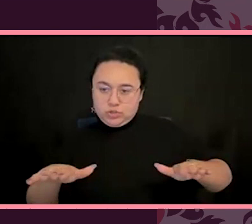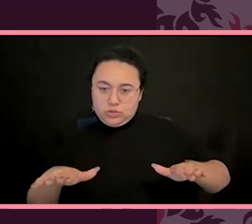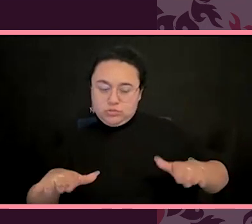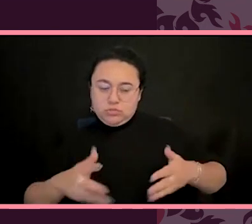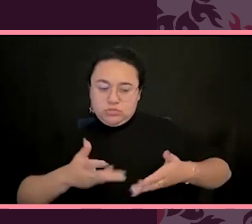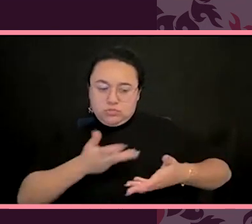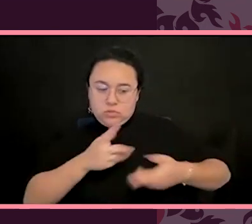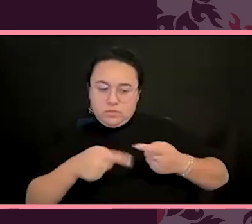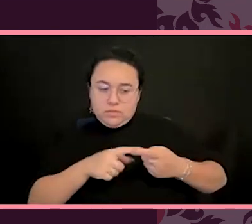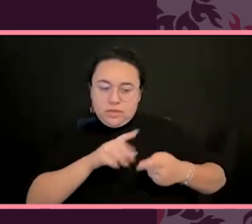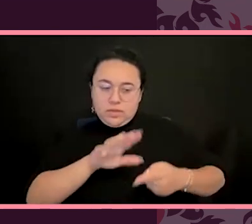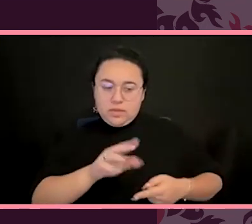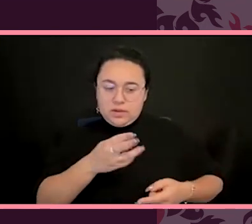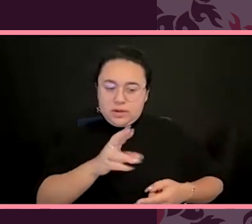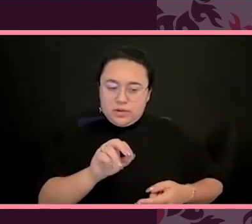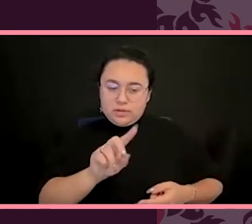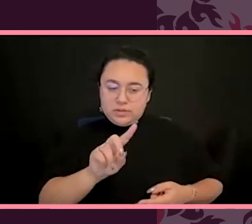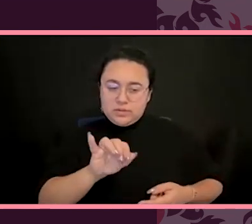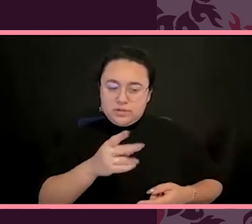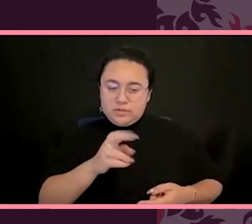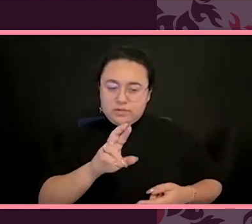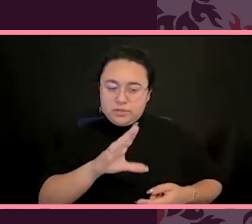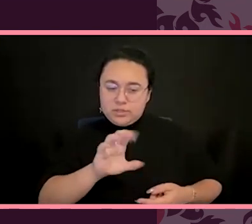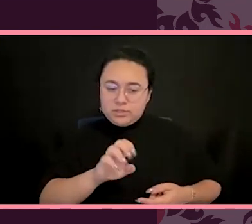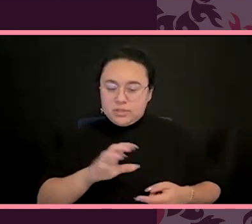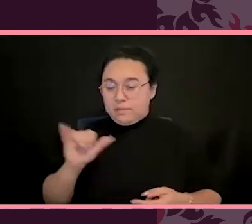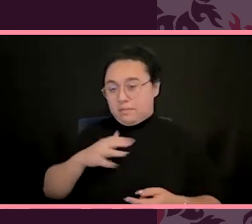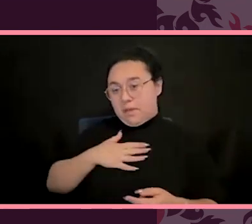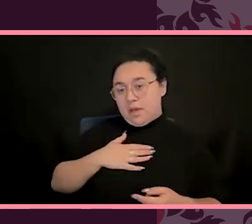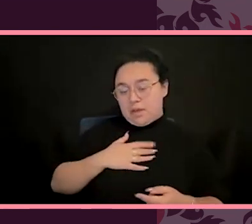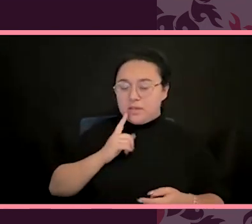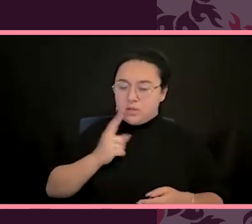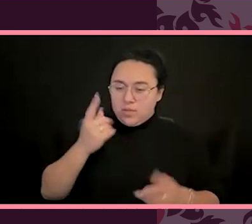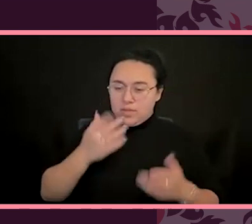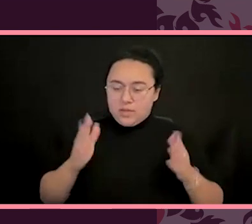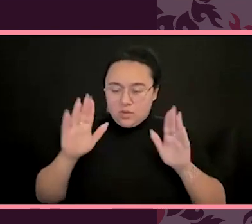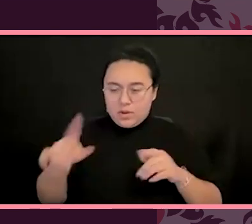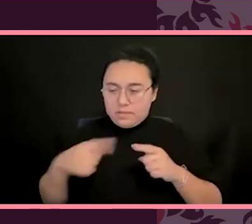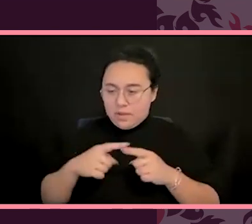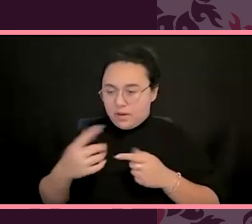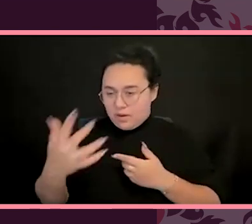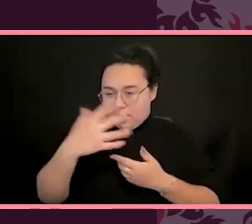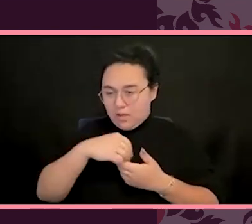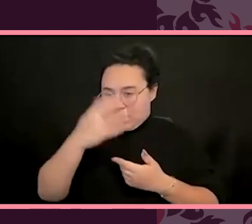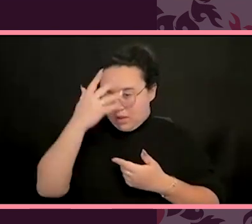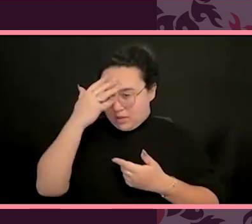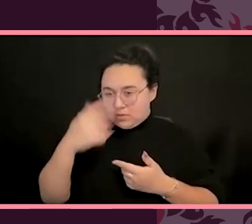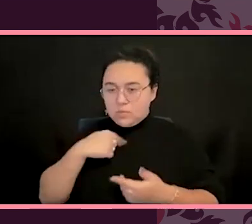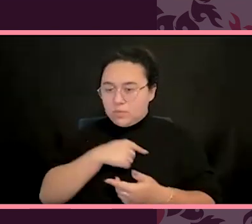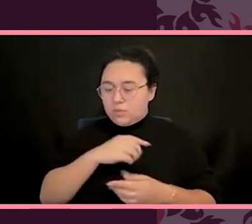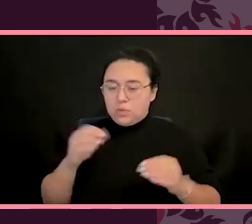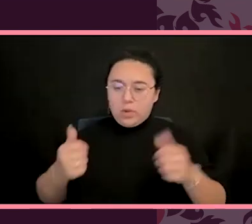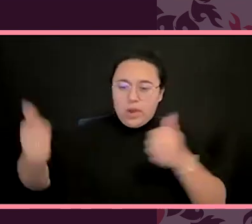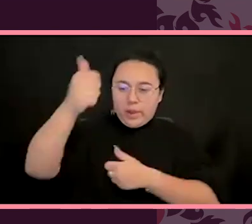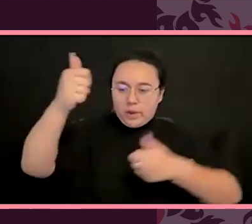about their neurodivergence in mind. And I think one of the things that I think is great about autism is that often we don't see a hierarchy, right?